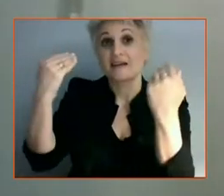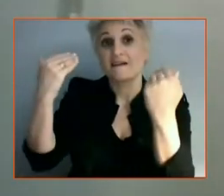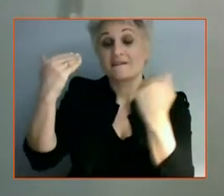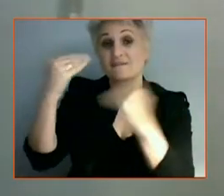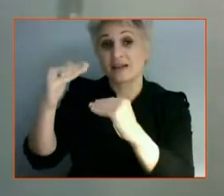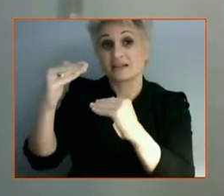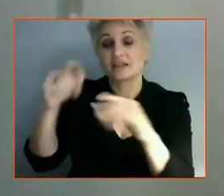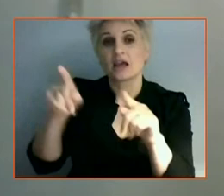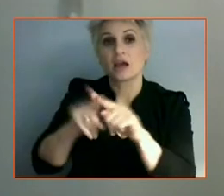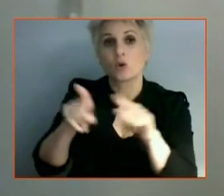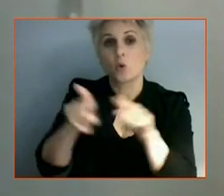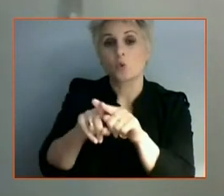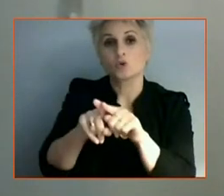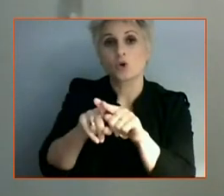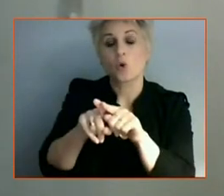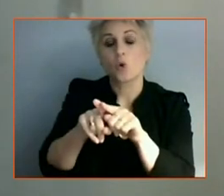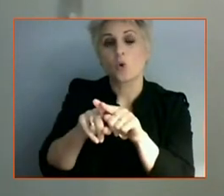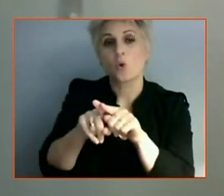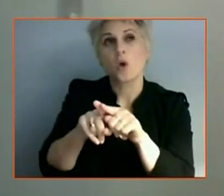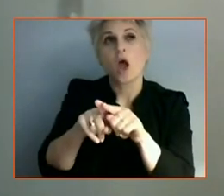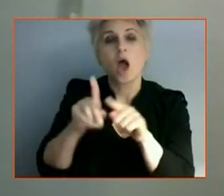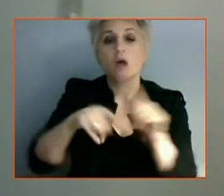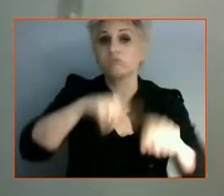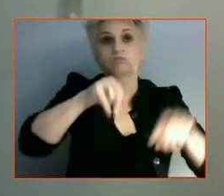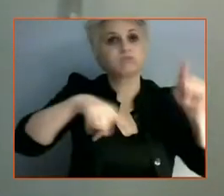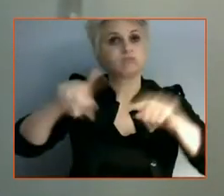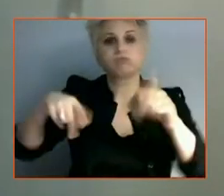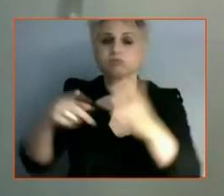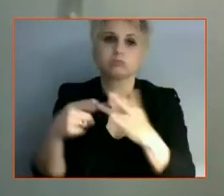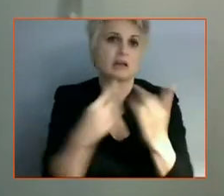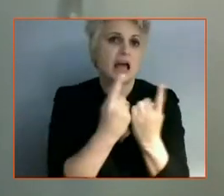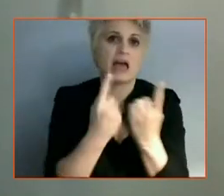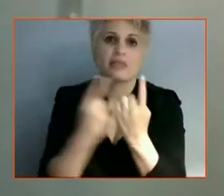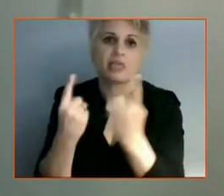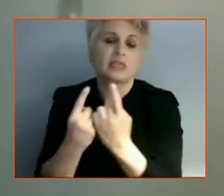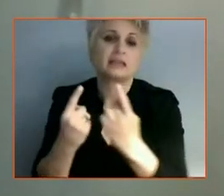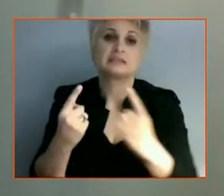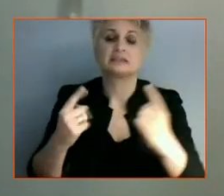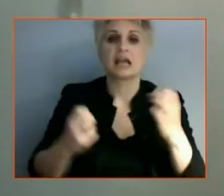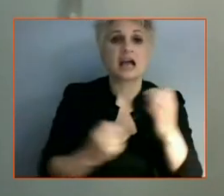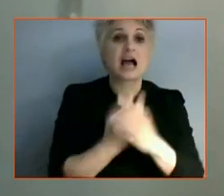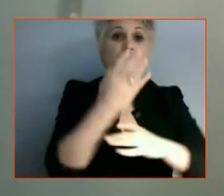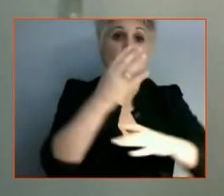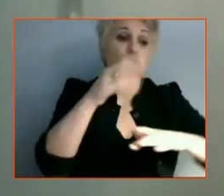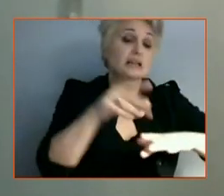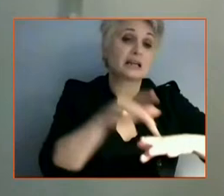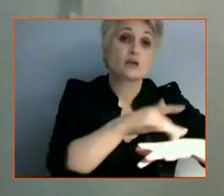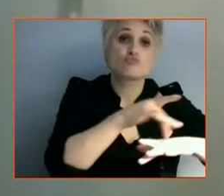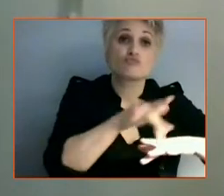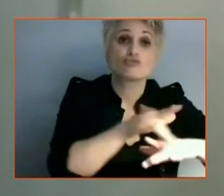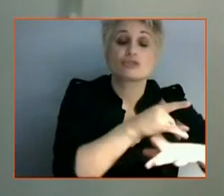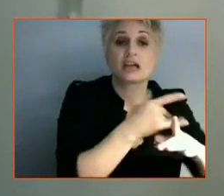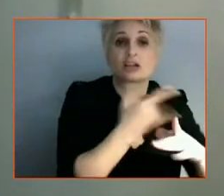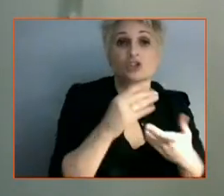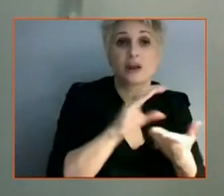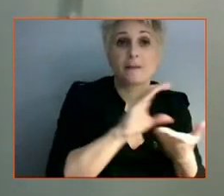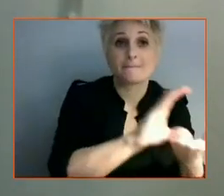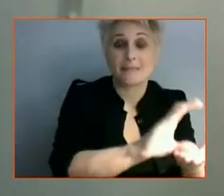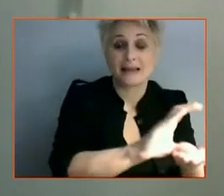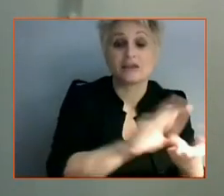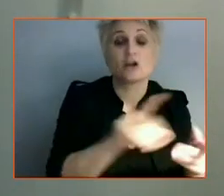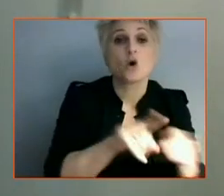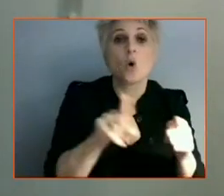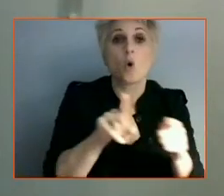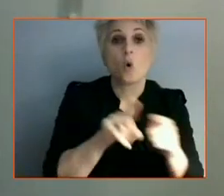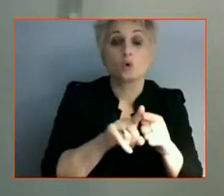a range of other things, including a screen production fund. There's investment in Mātauranga Māori. For the